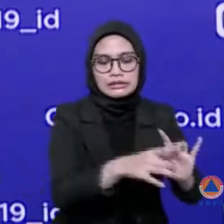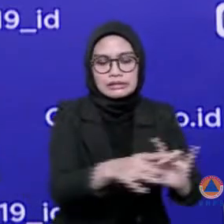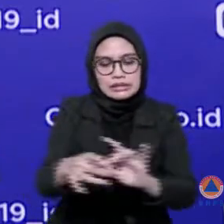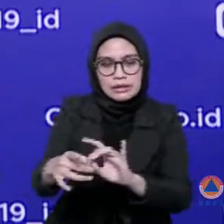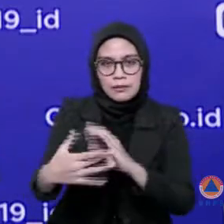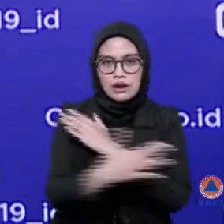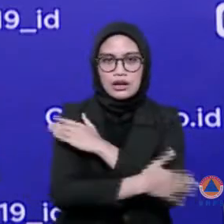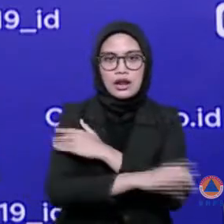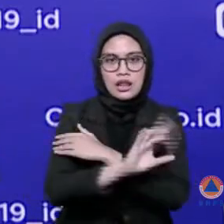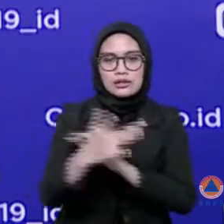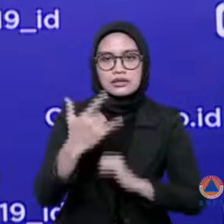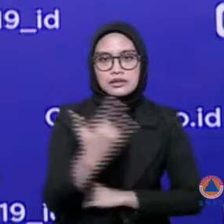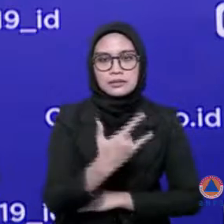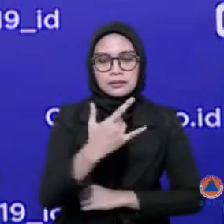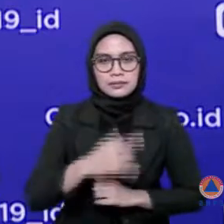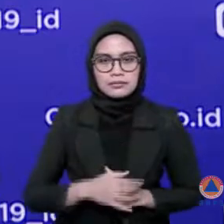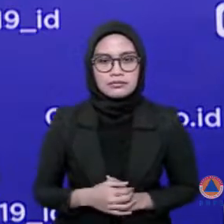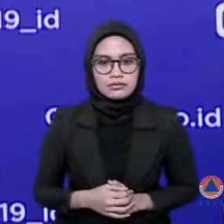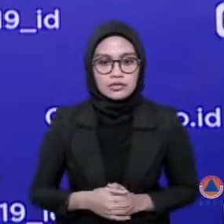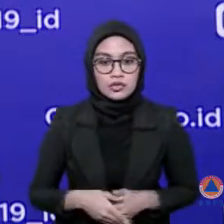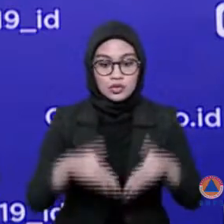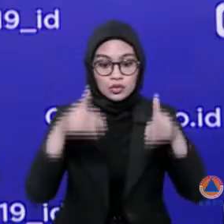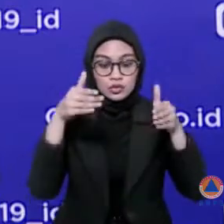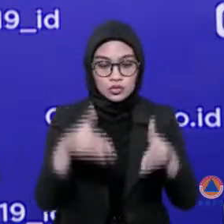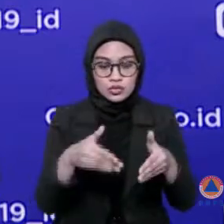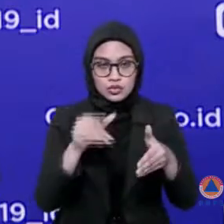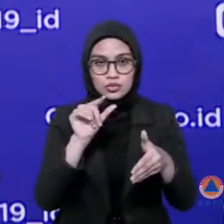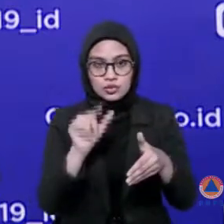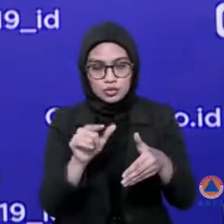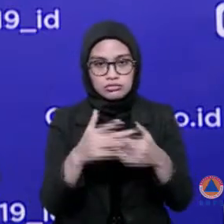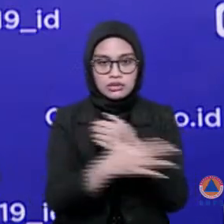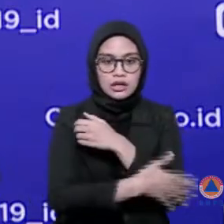various countries, especially due